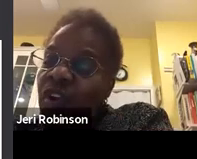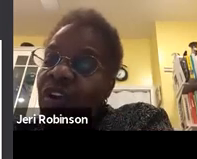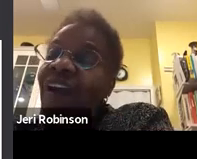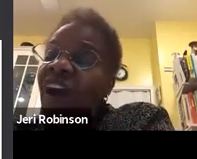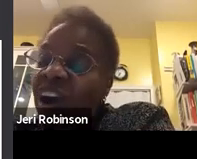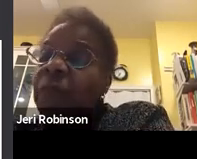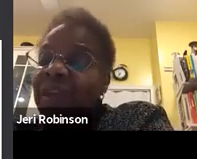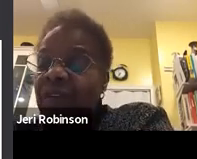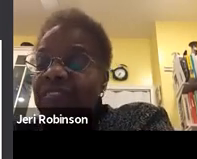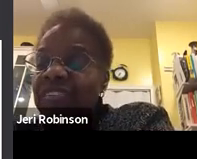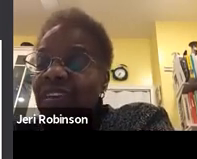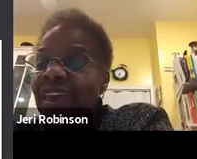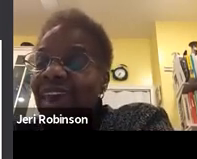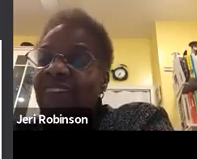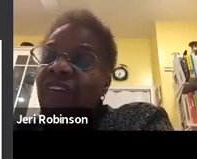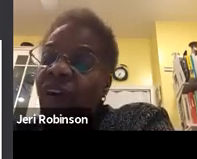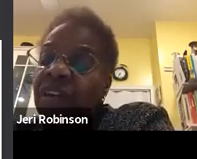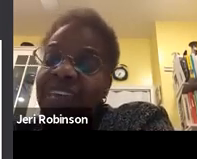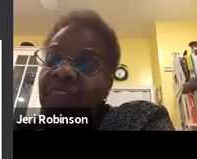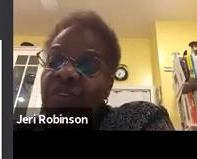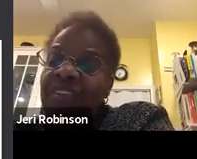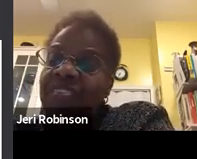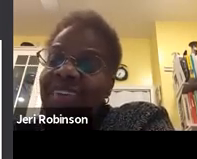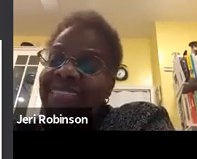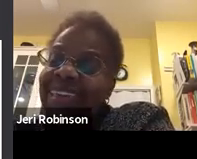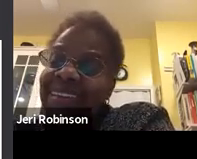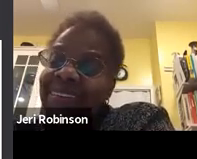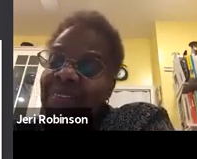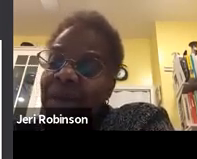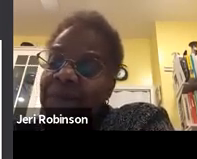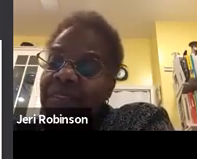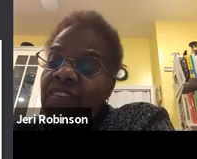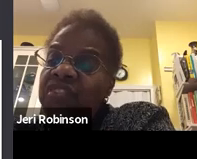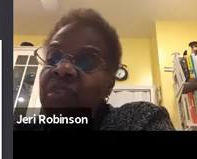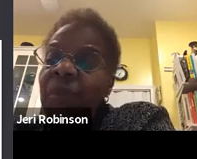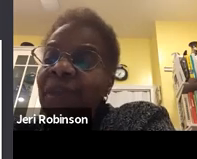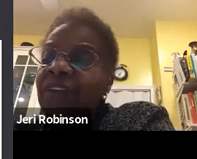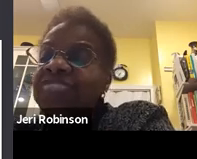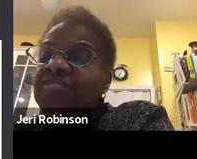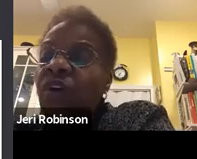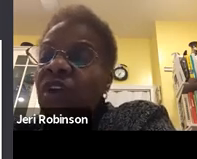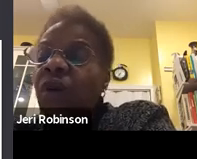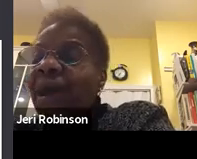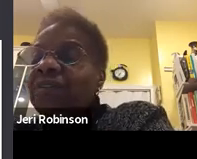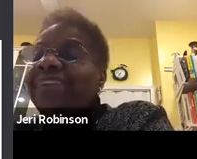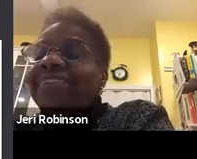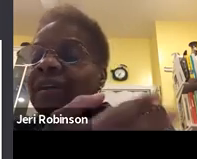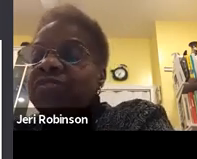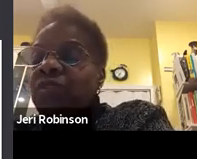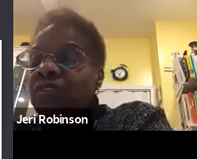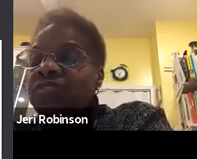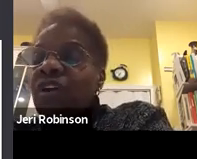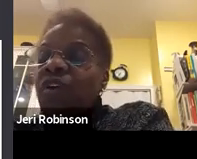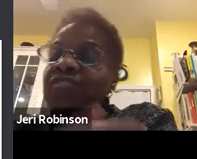making sure all parents have all of the information that they need. Yeah. There shouldn't be parents that don't know about